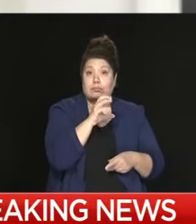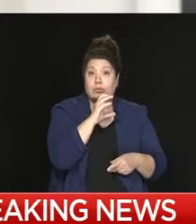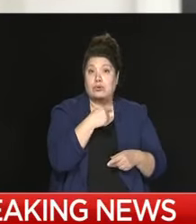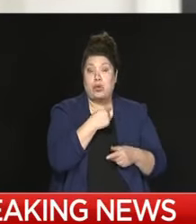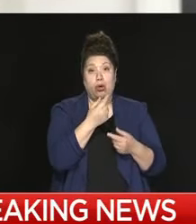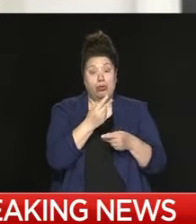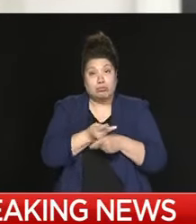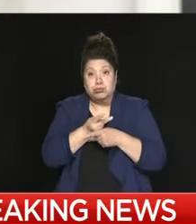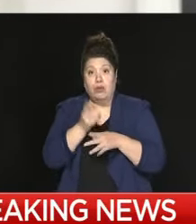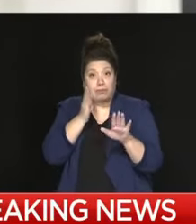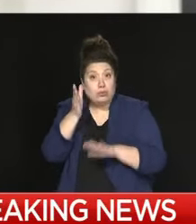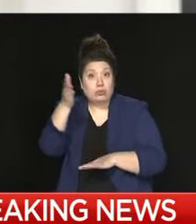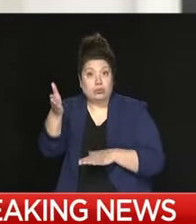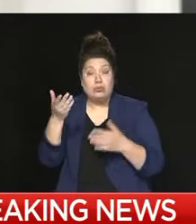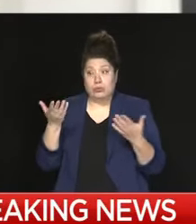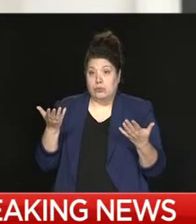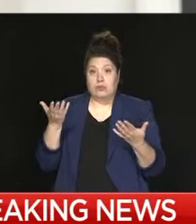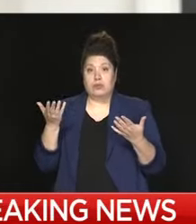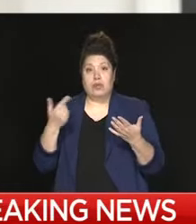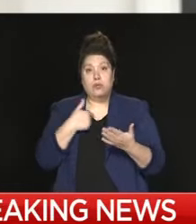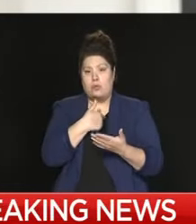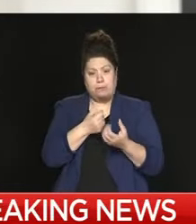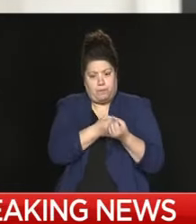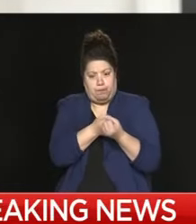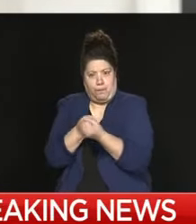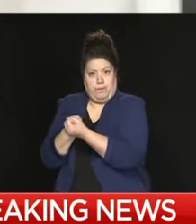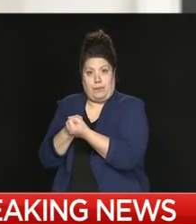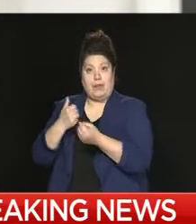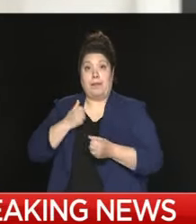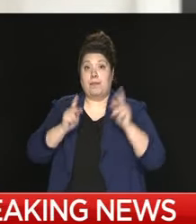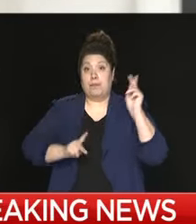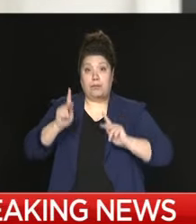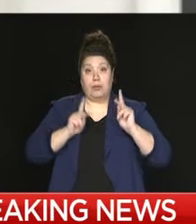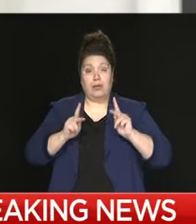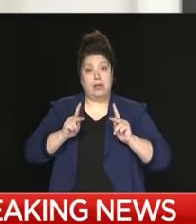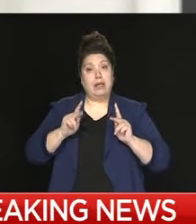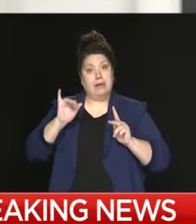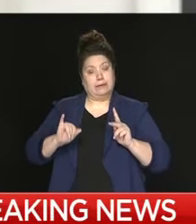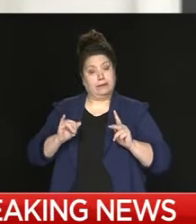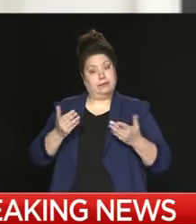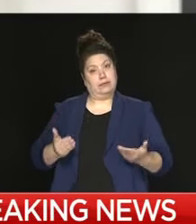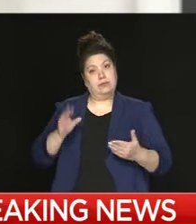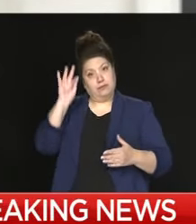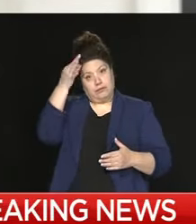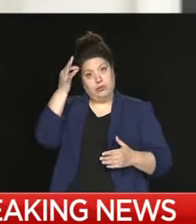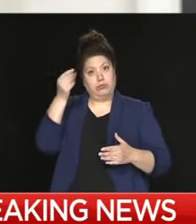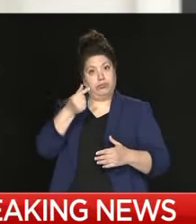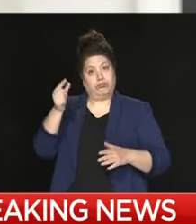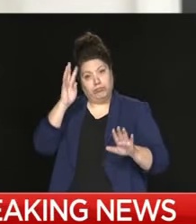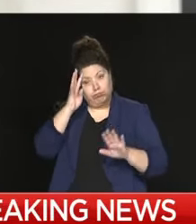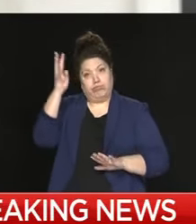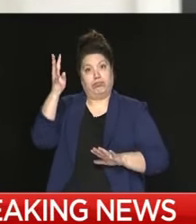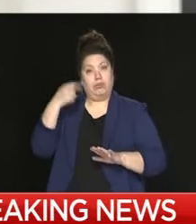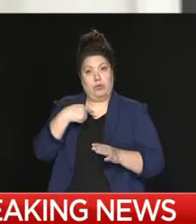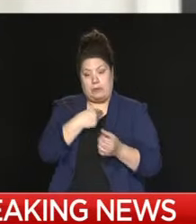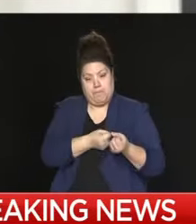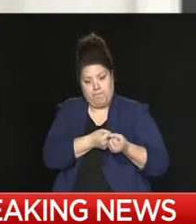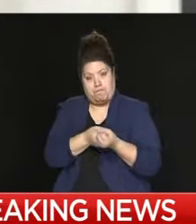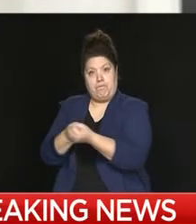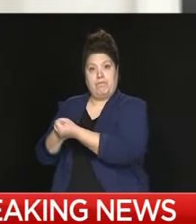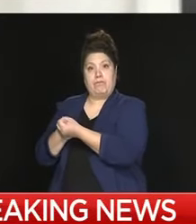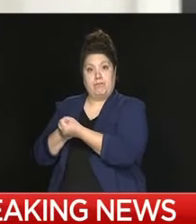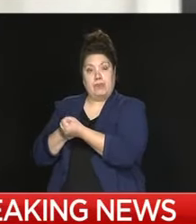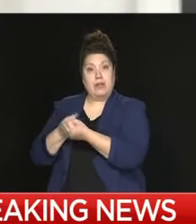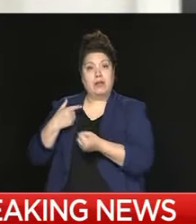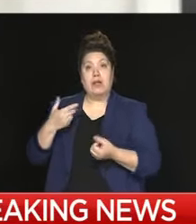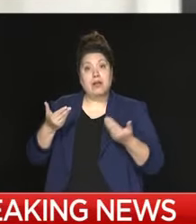We needed to help Canadians, and we did exactly that. Helping Canadians right across the country get